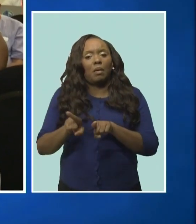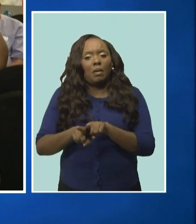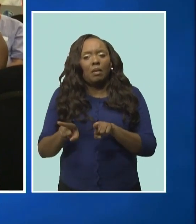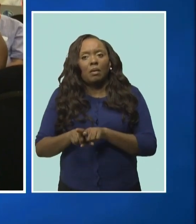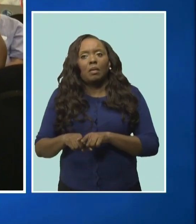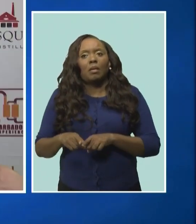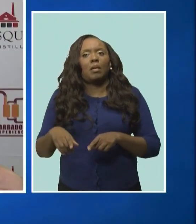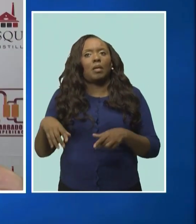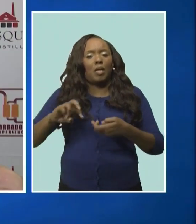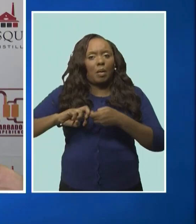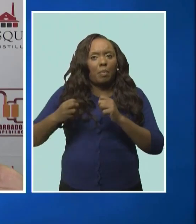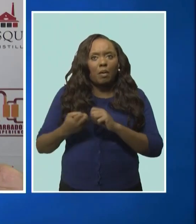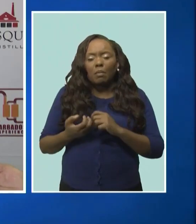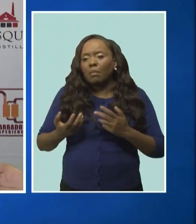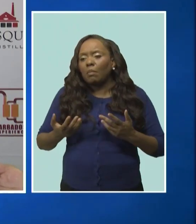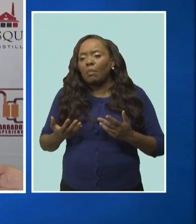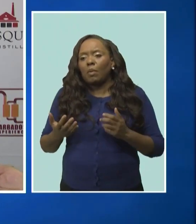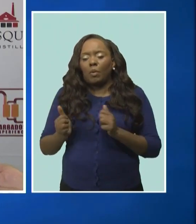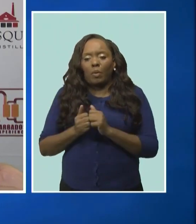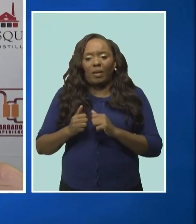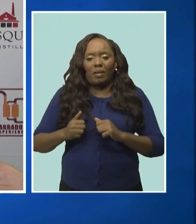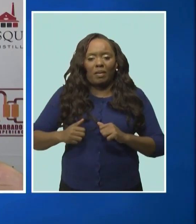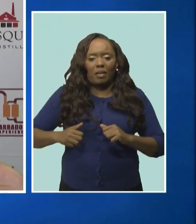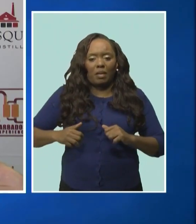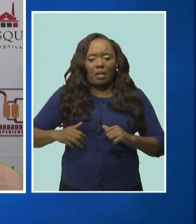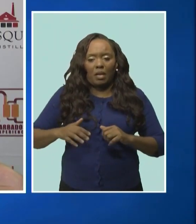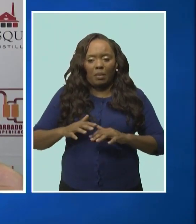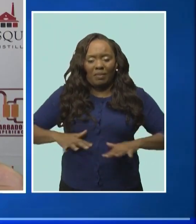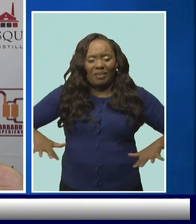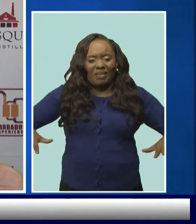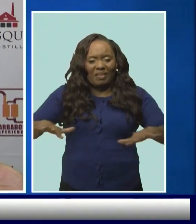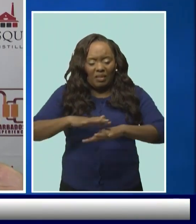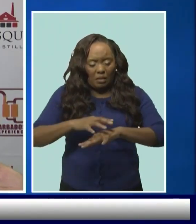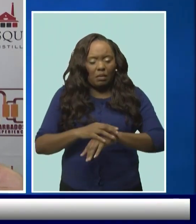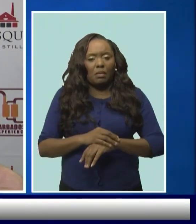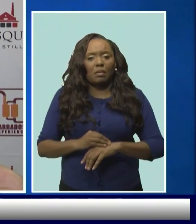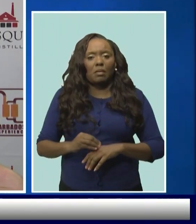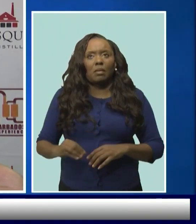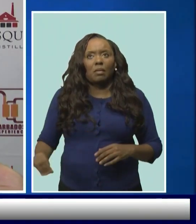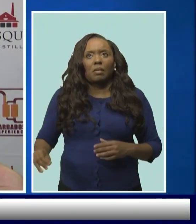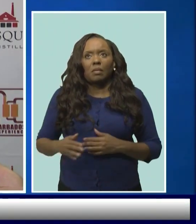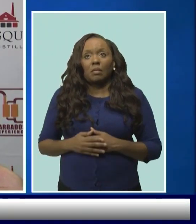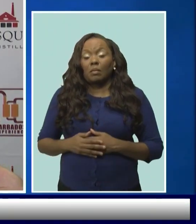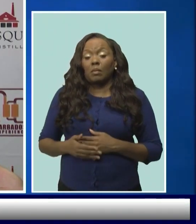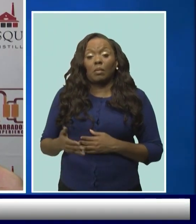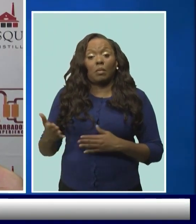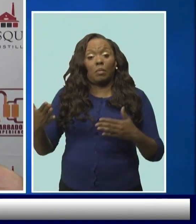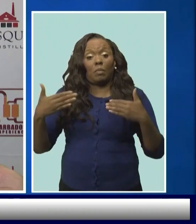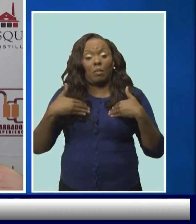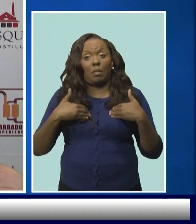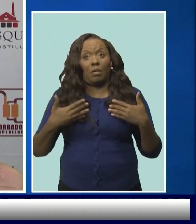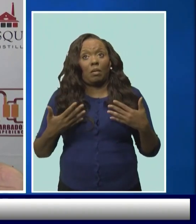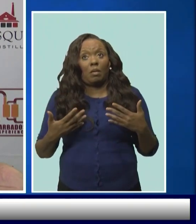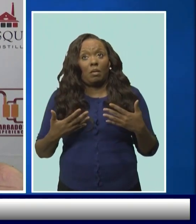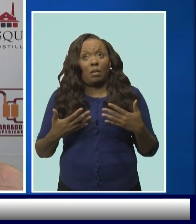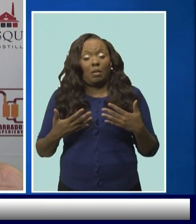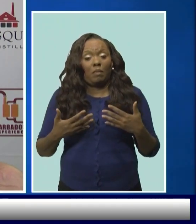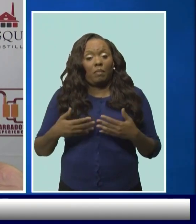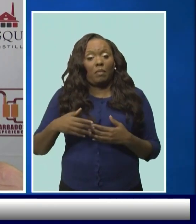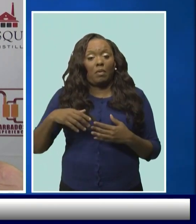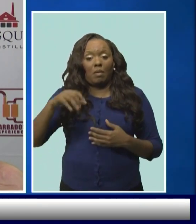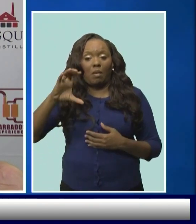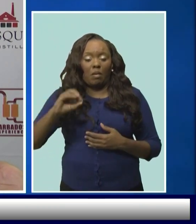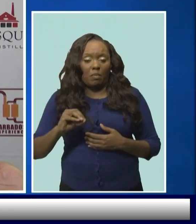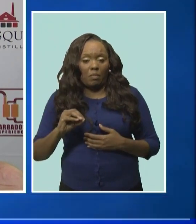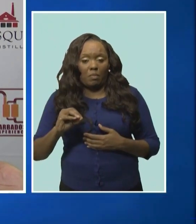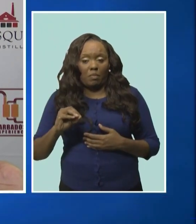Barbados. We've been slow to create some of these frameworks, but there is a GI Act in Barbados, and we have obviously a corporate registry in which GIs